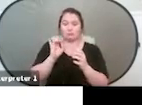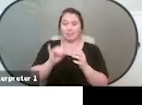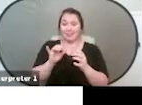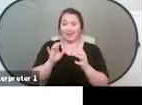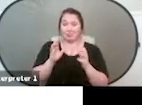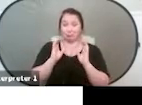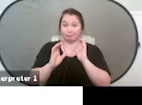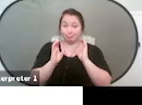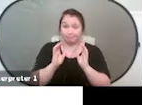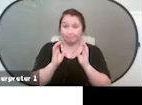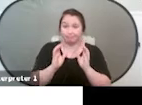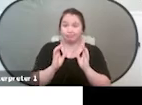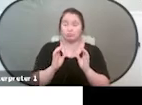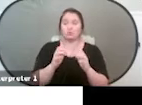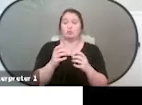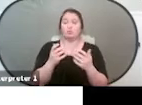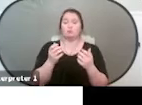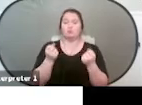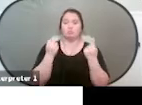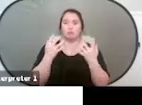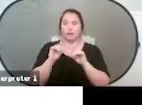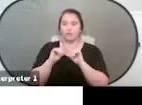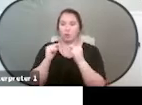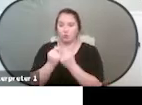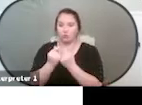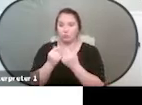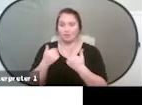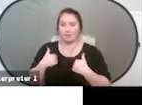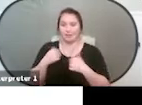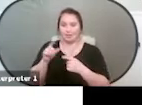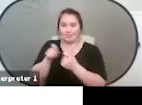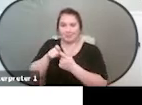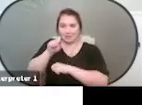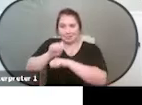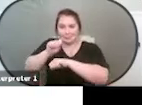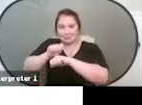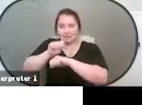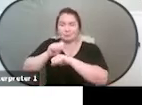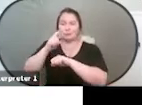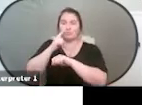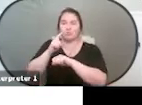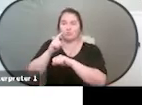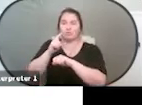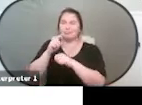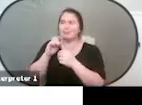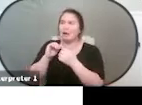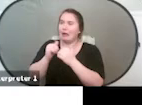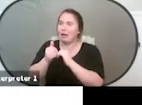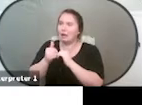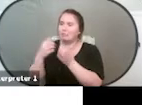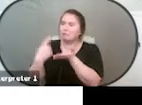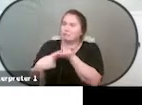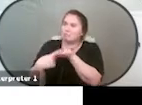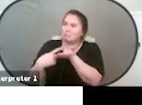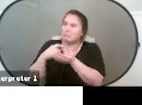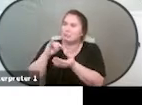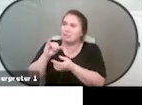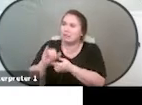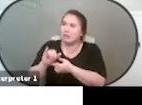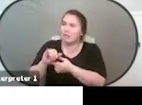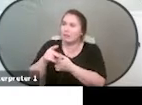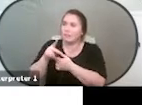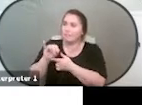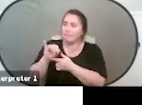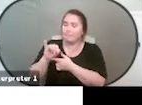some ideas. Each of our groups were tasked with coming up with a creative way to address our teacher pipeline. And